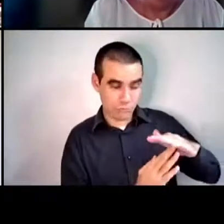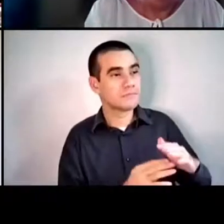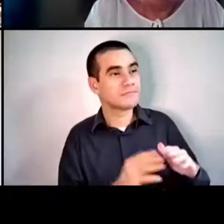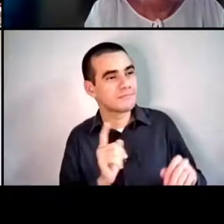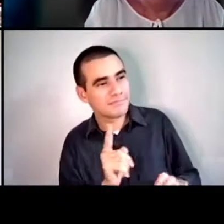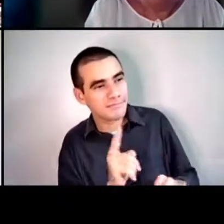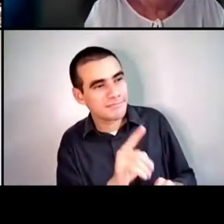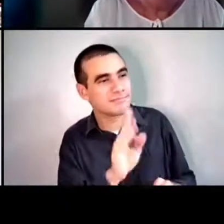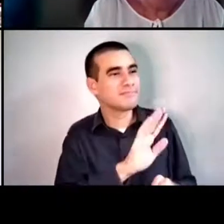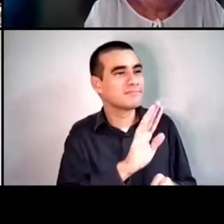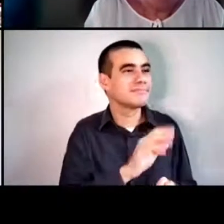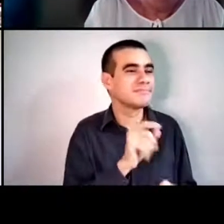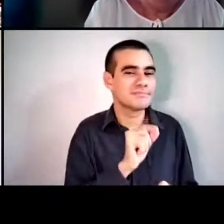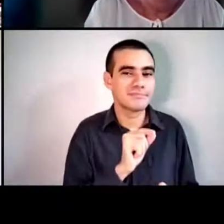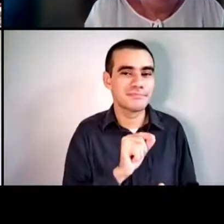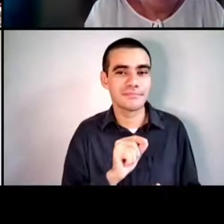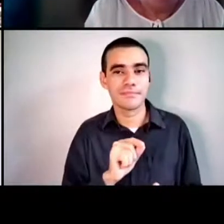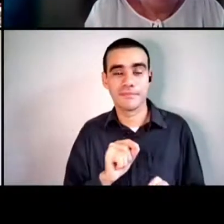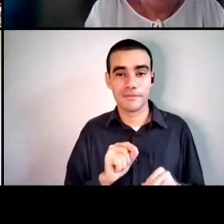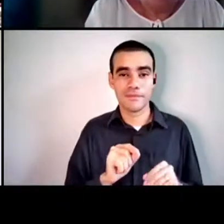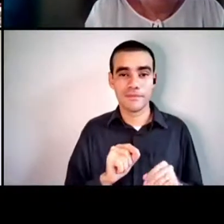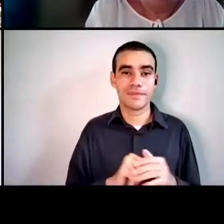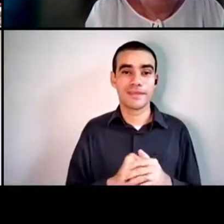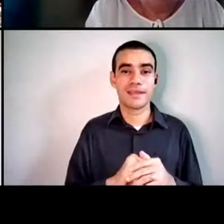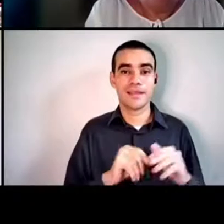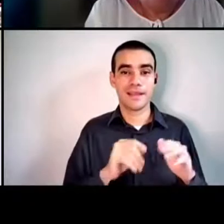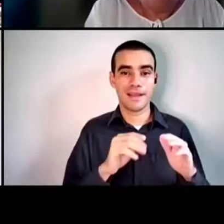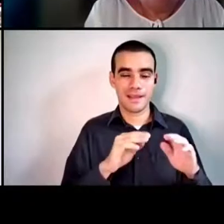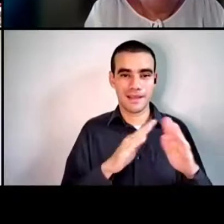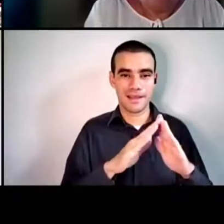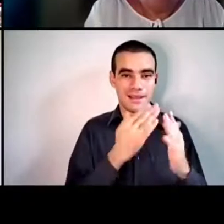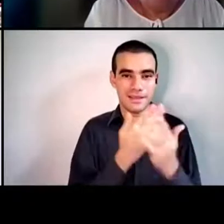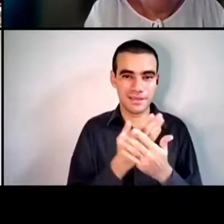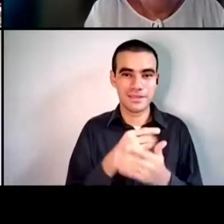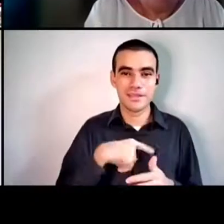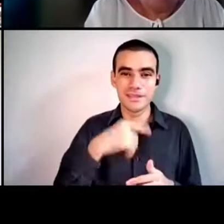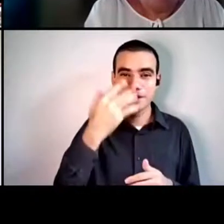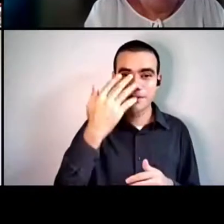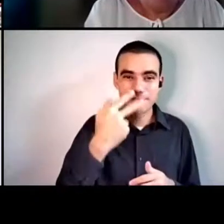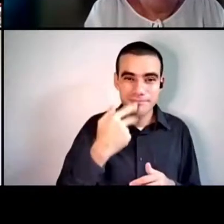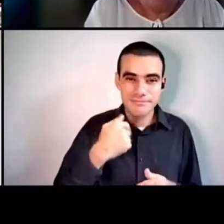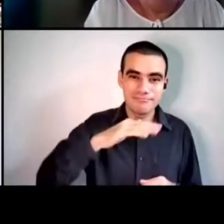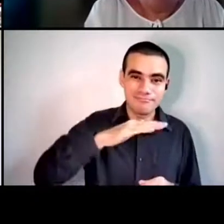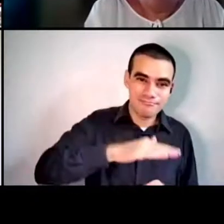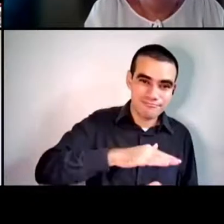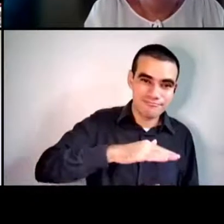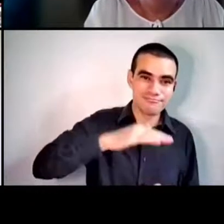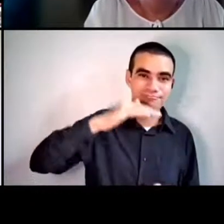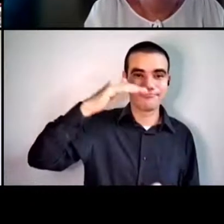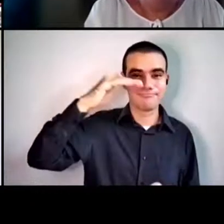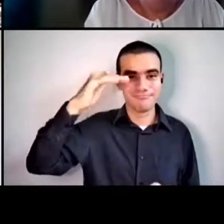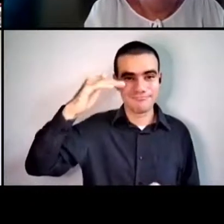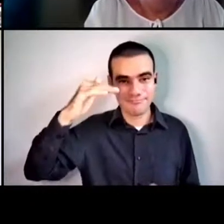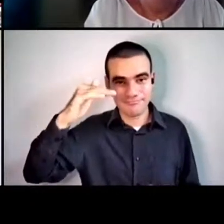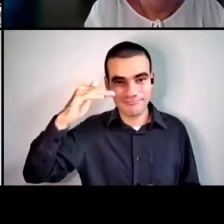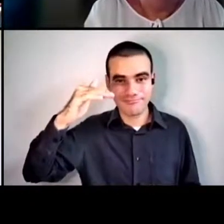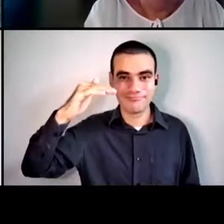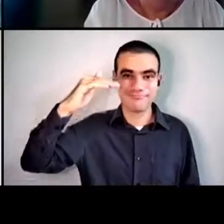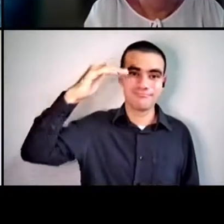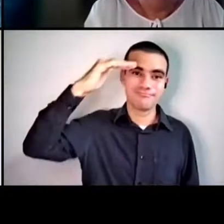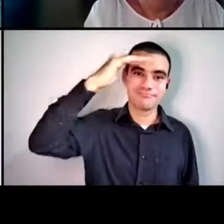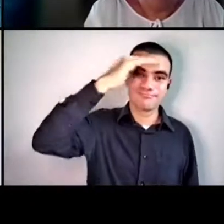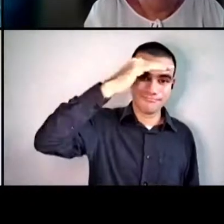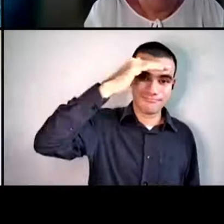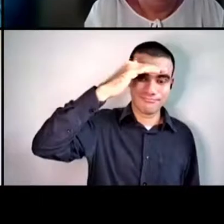is coming, so let's hear. And inside the class, there were children, younger children, older